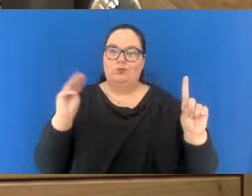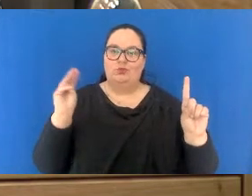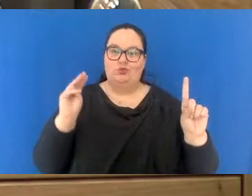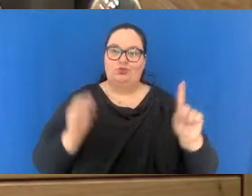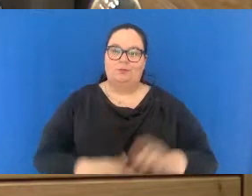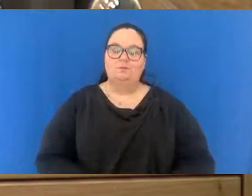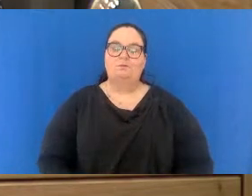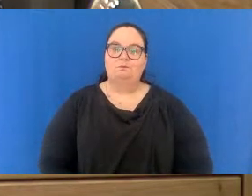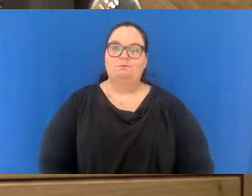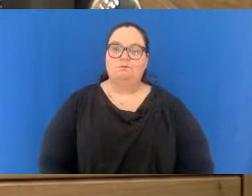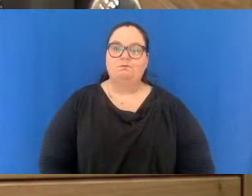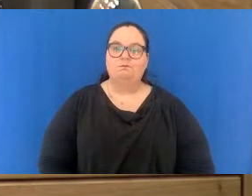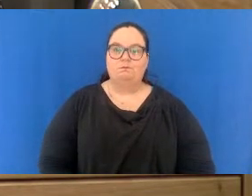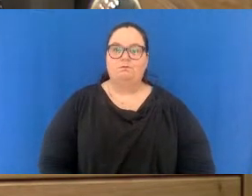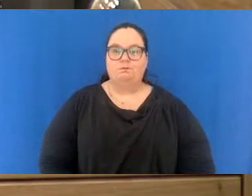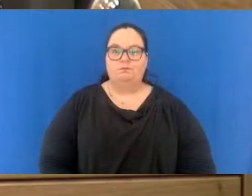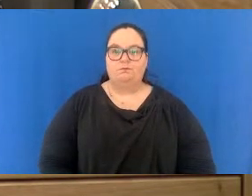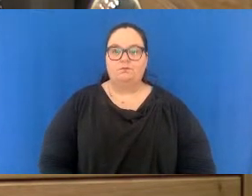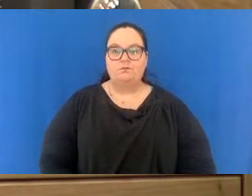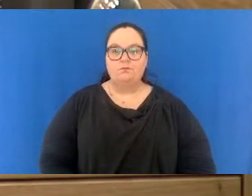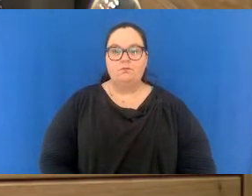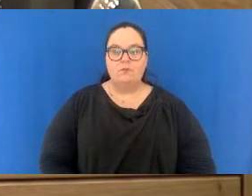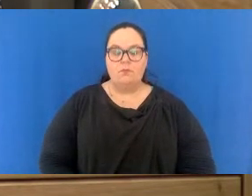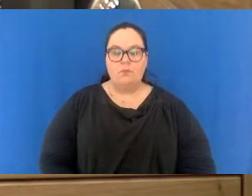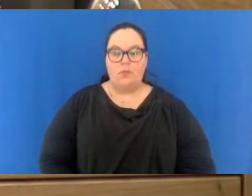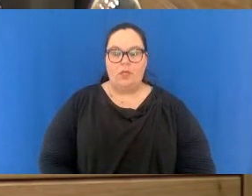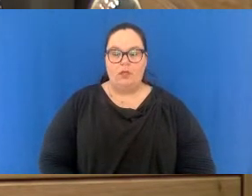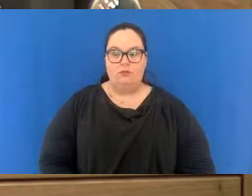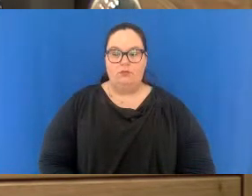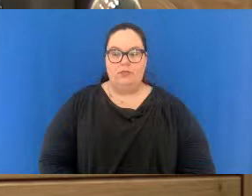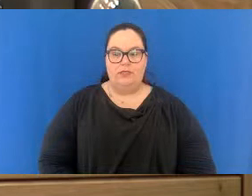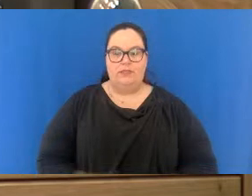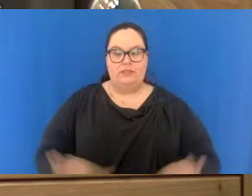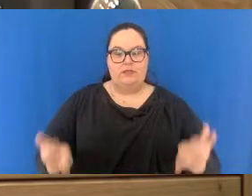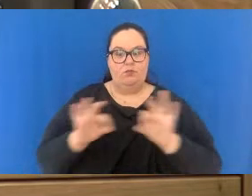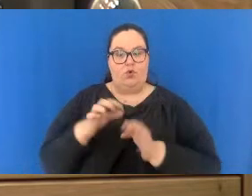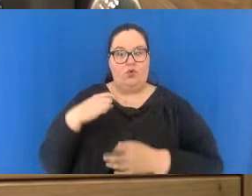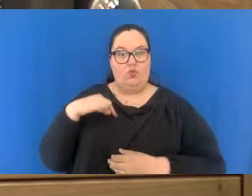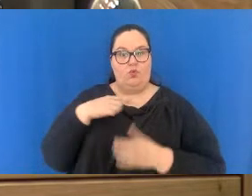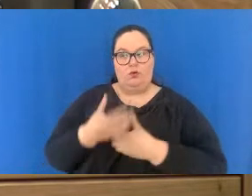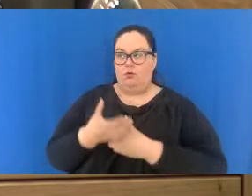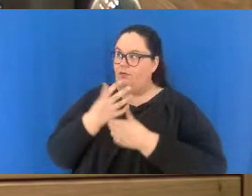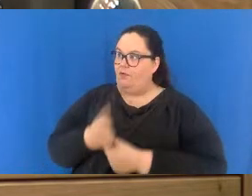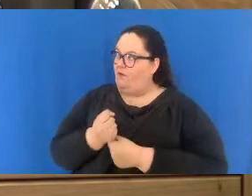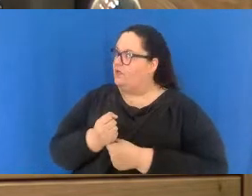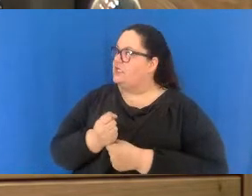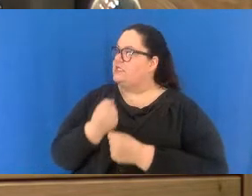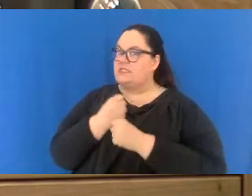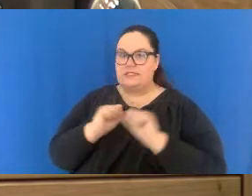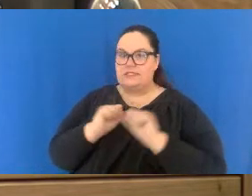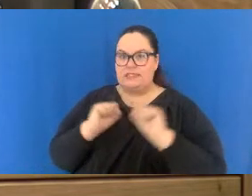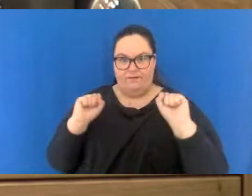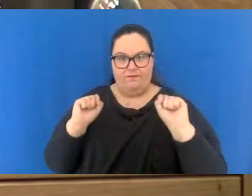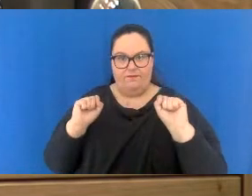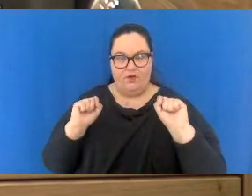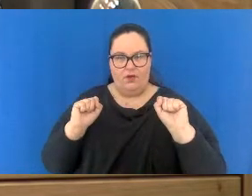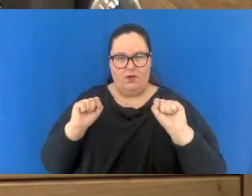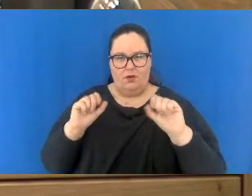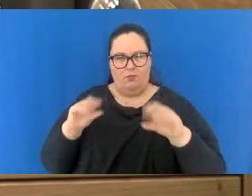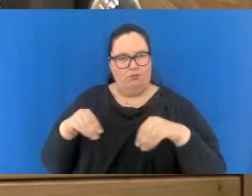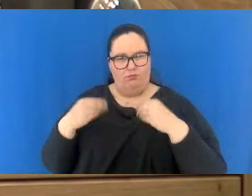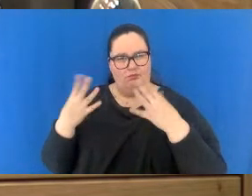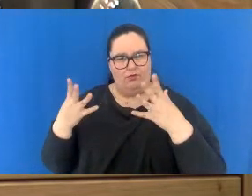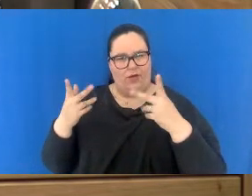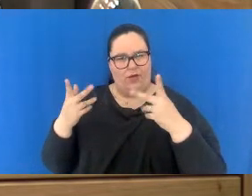social distancing. So we need to be quite confident that we're not going to be contributing to the problem. And